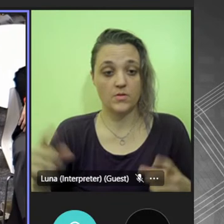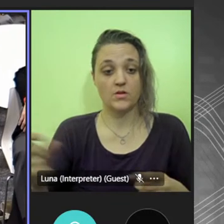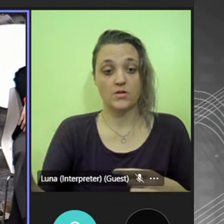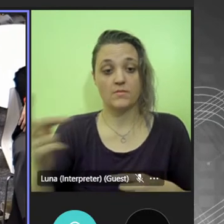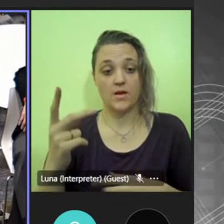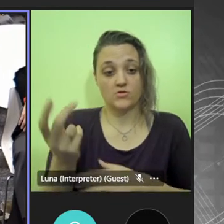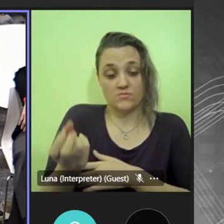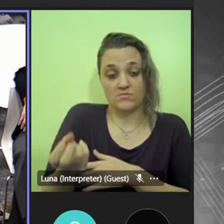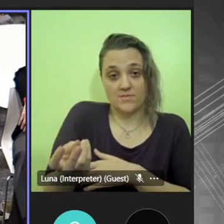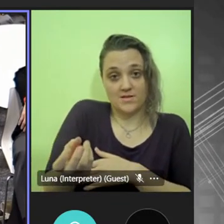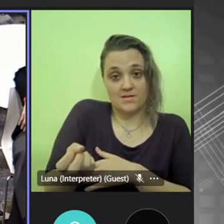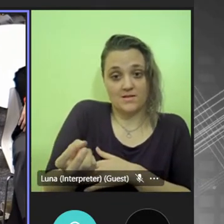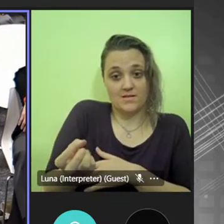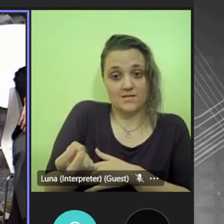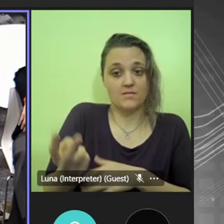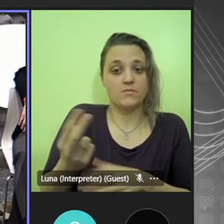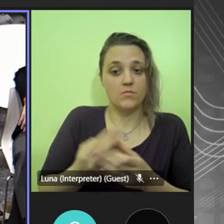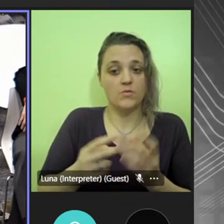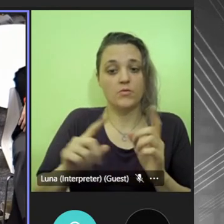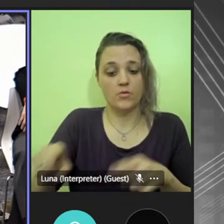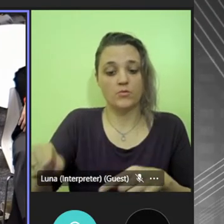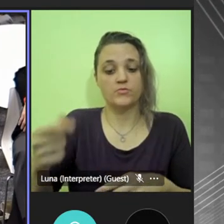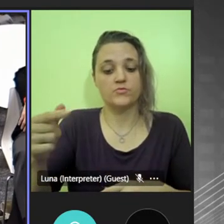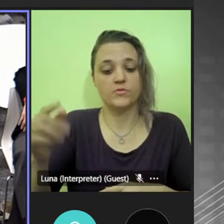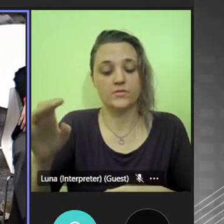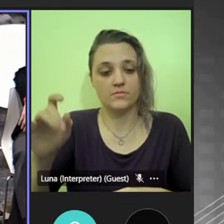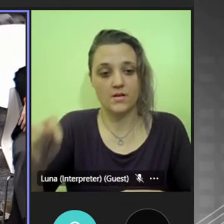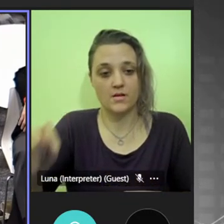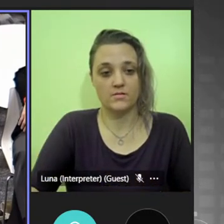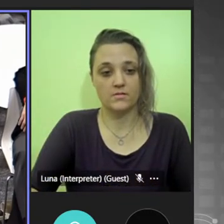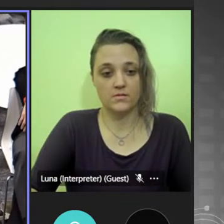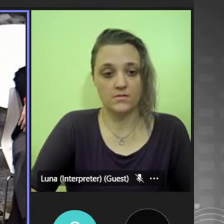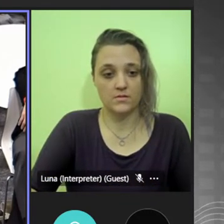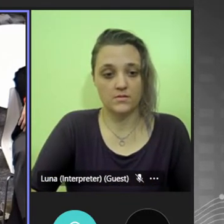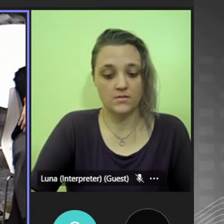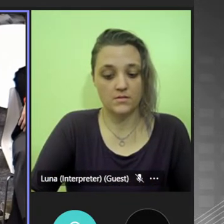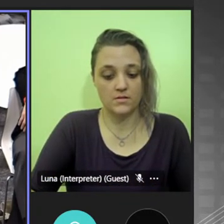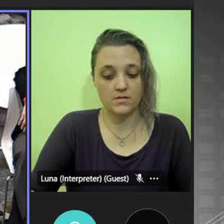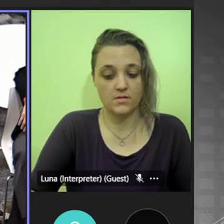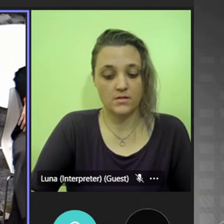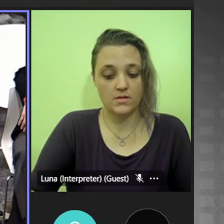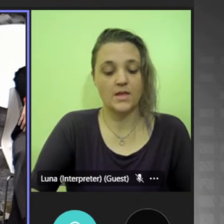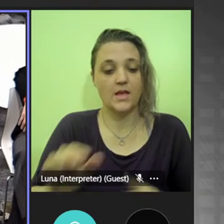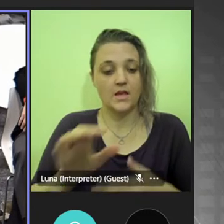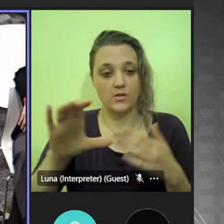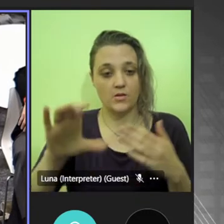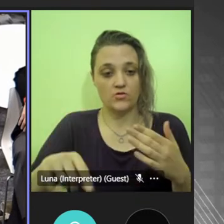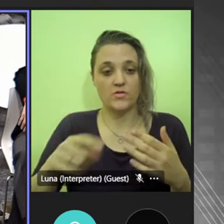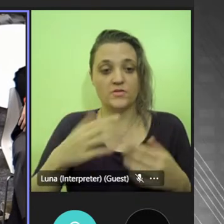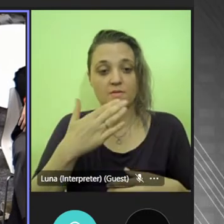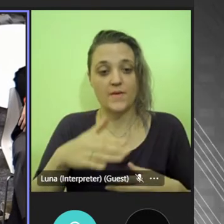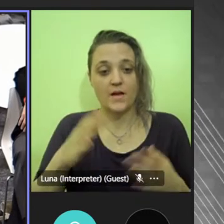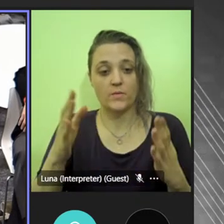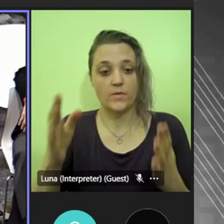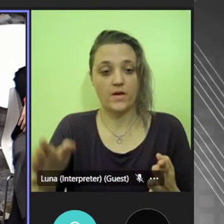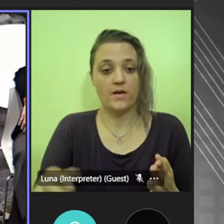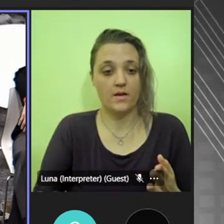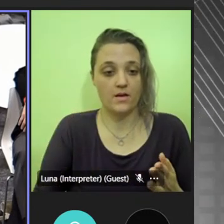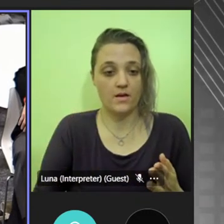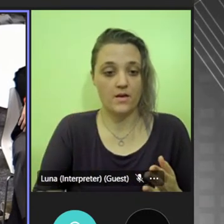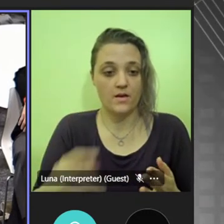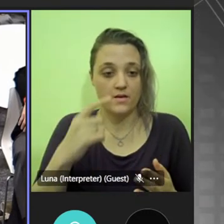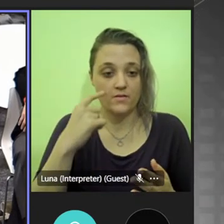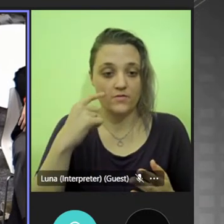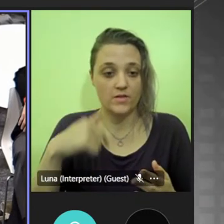uh when you go back to uh midnight have them both go up to Greenville and inclusion this is a this is a bad way to have